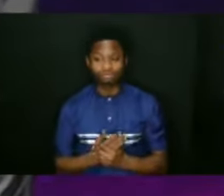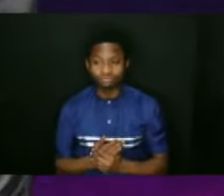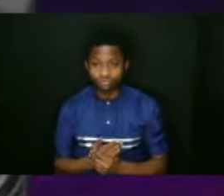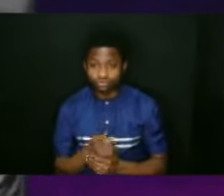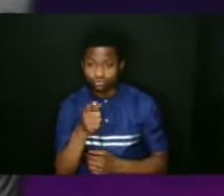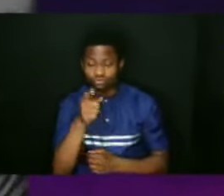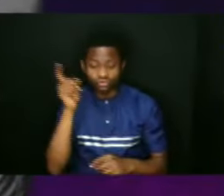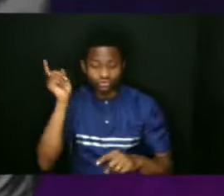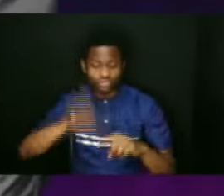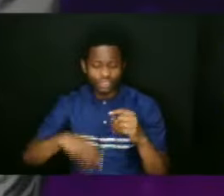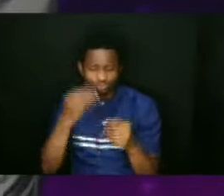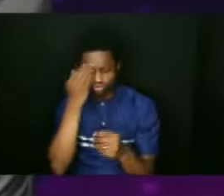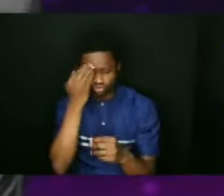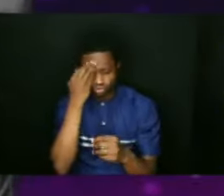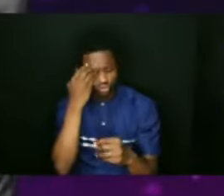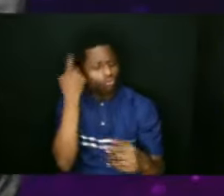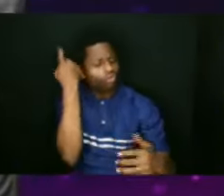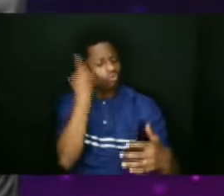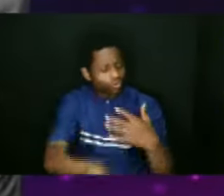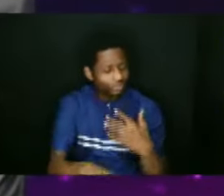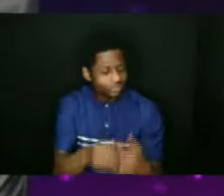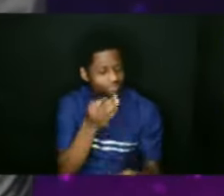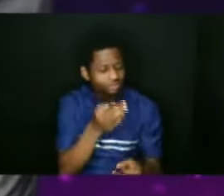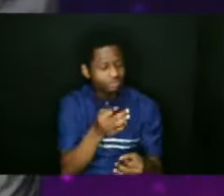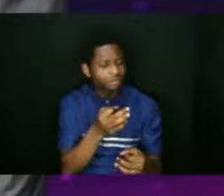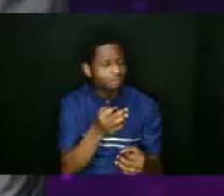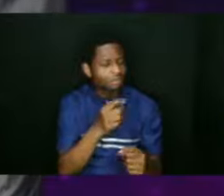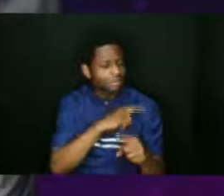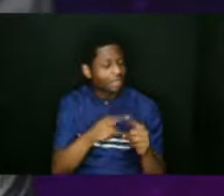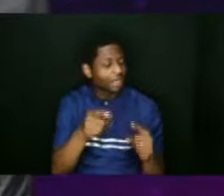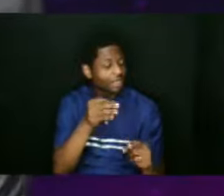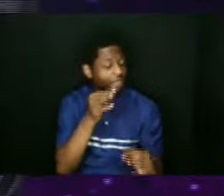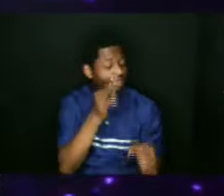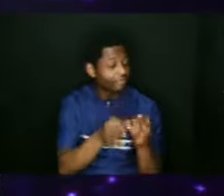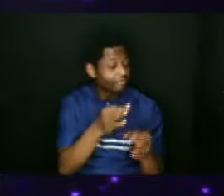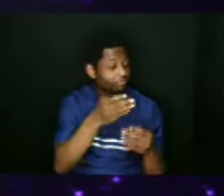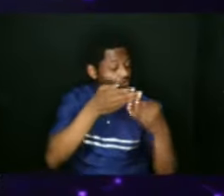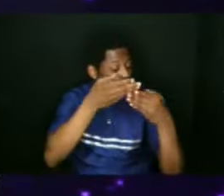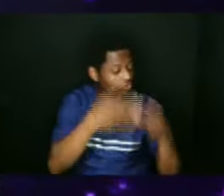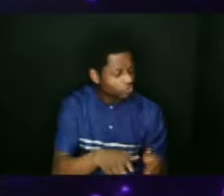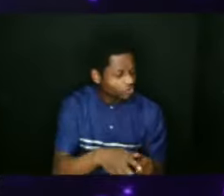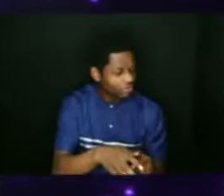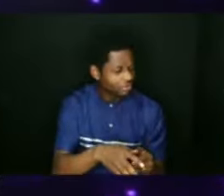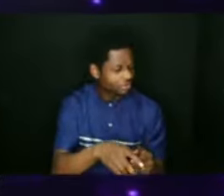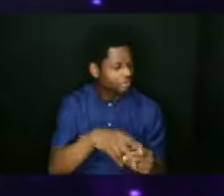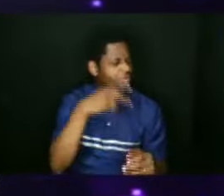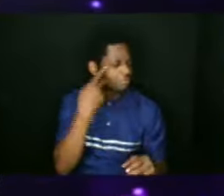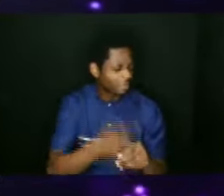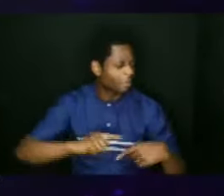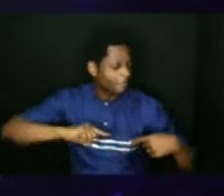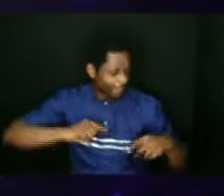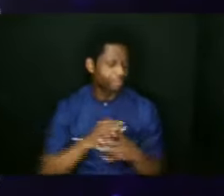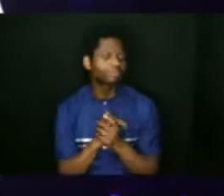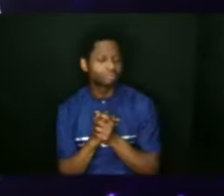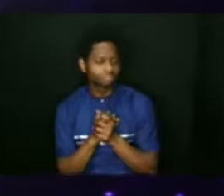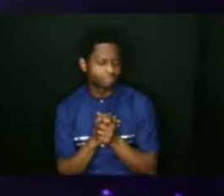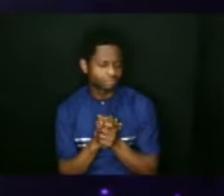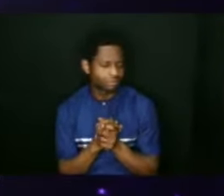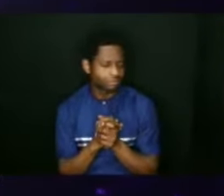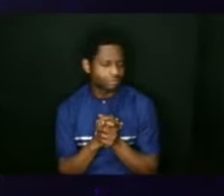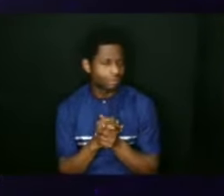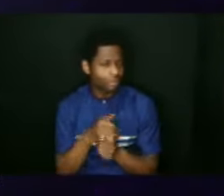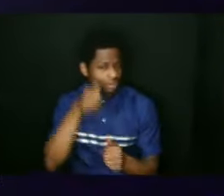them. Now remember, I said they are heavenly and they are foundational values.